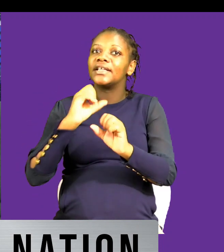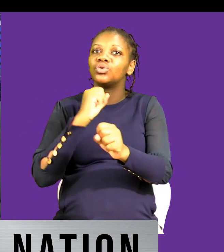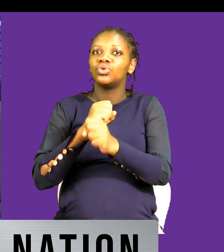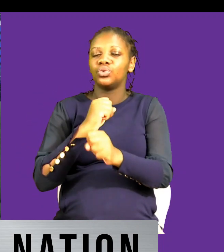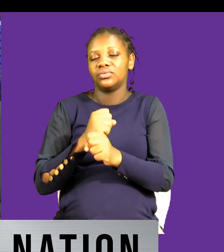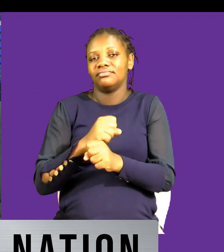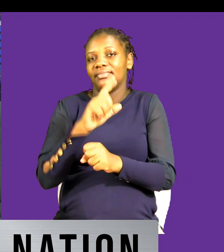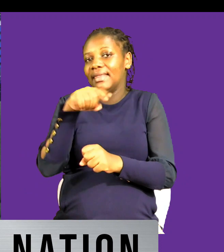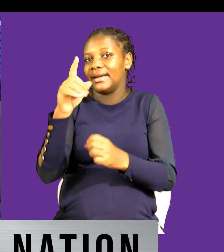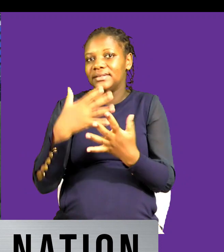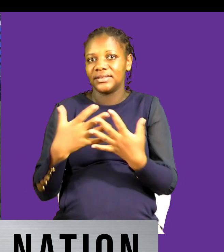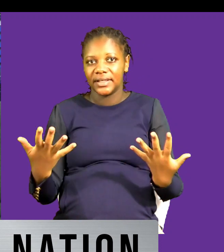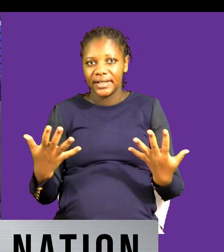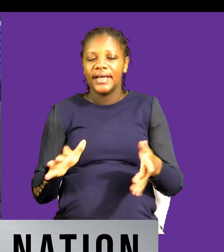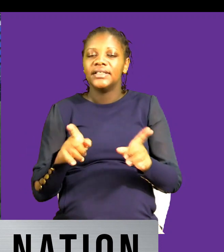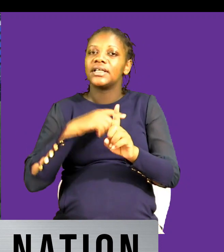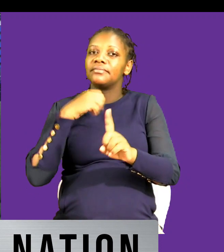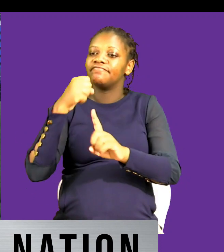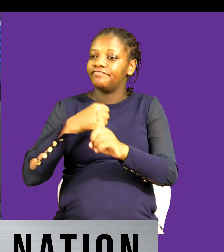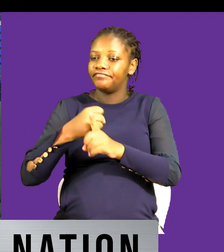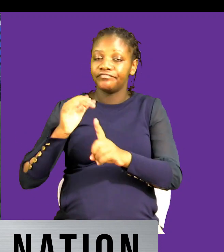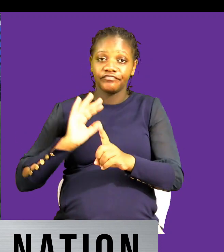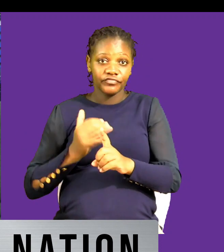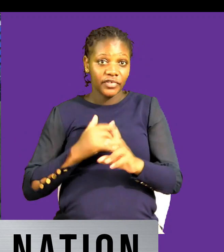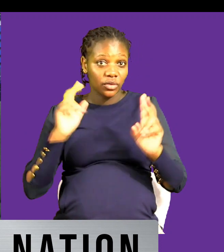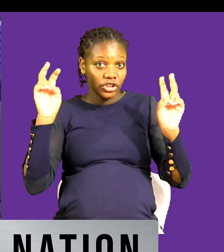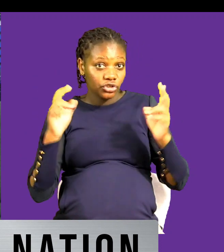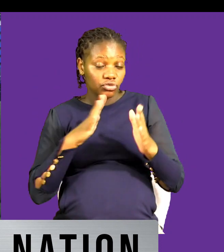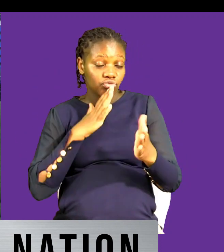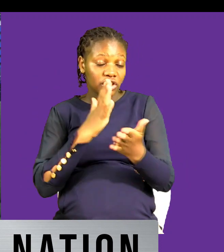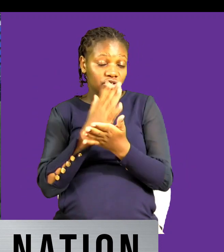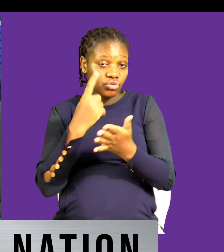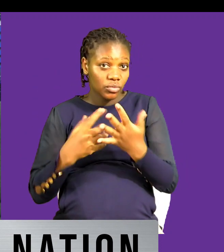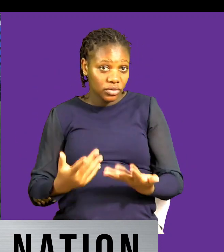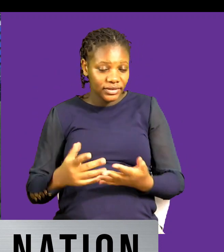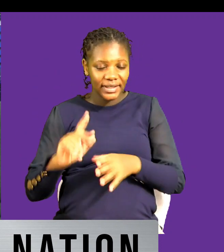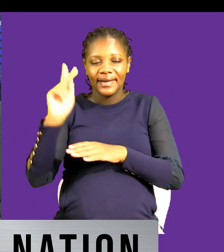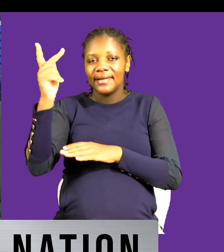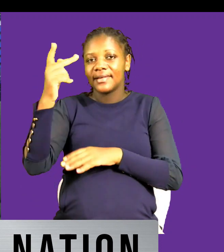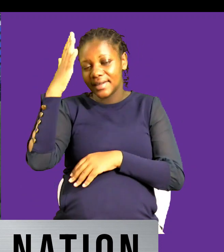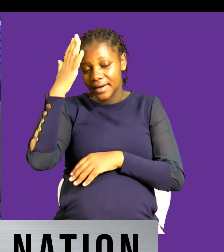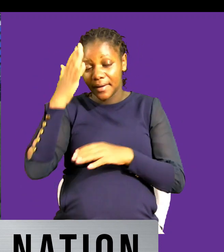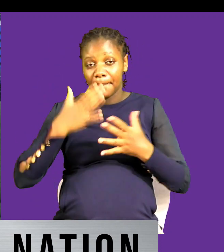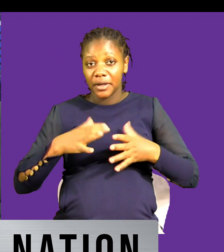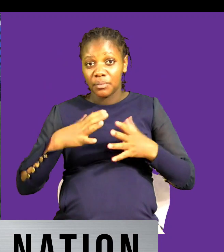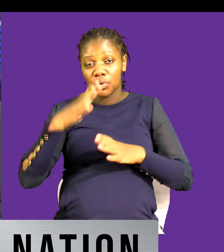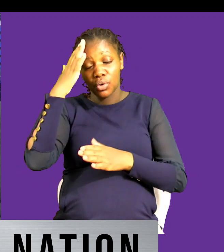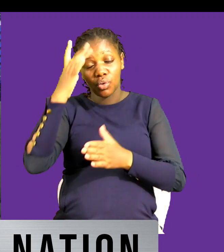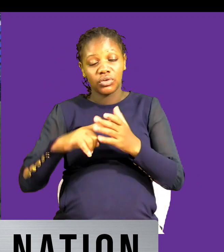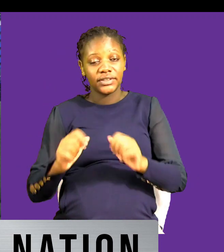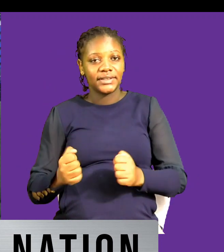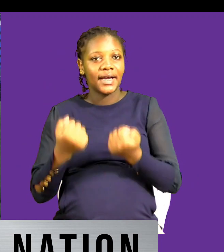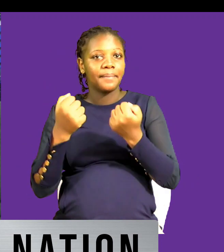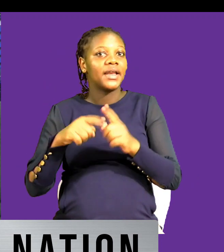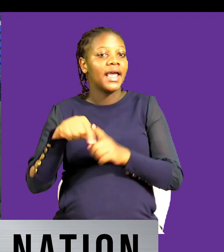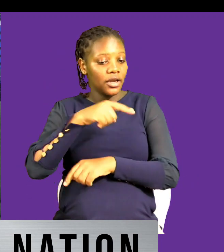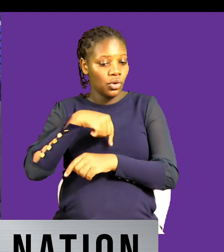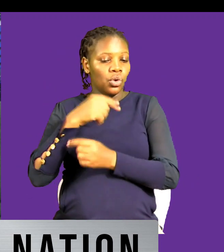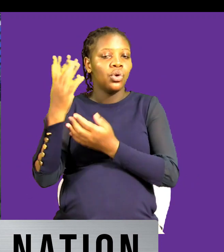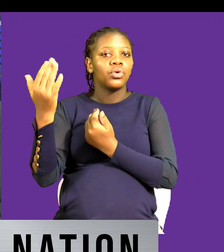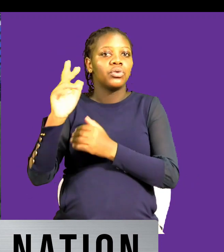to do. We are trying to push our issues to ensure that Kenyans know what is happening, and we hope that Kenyans